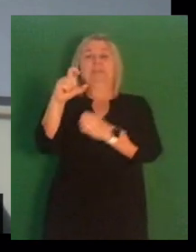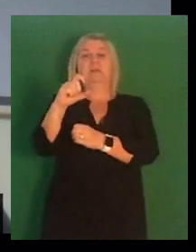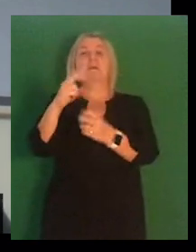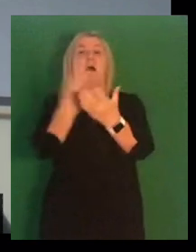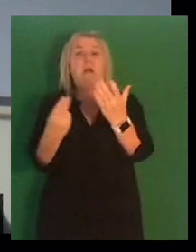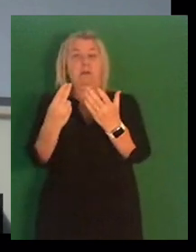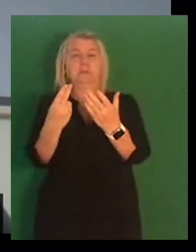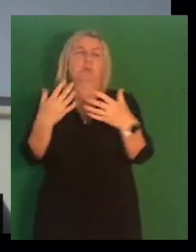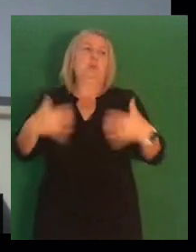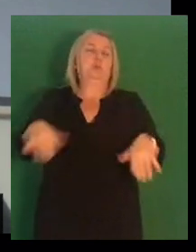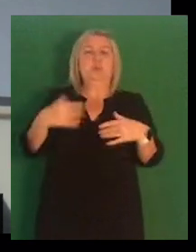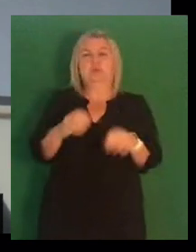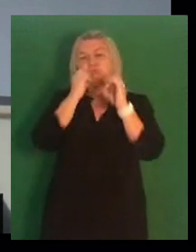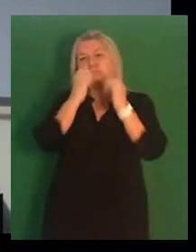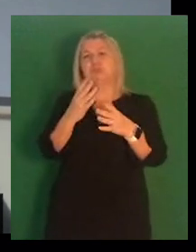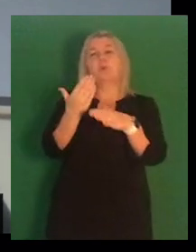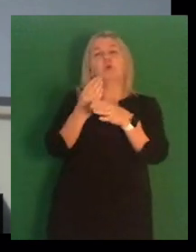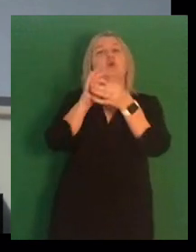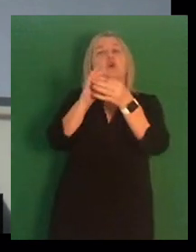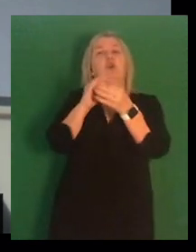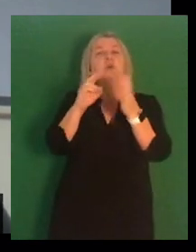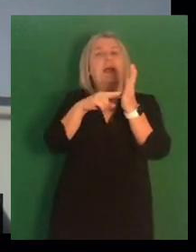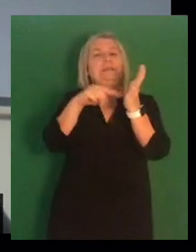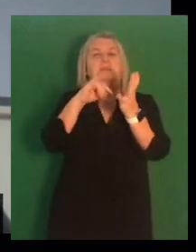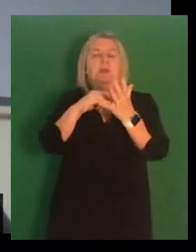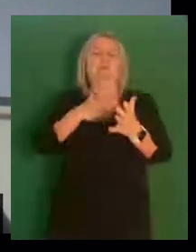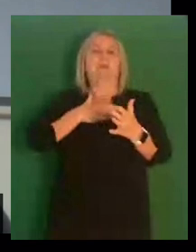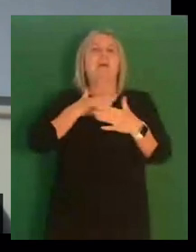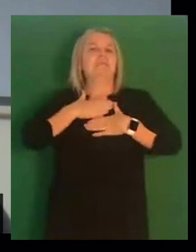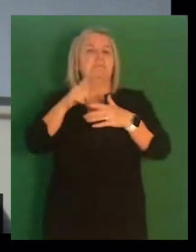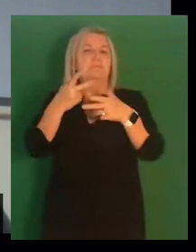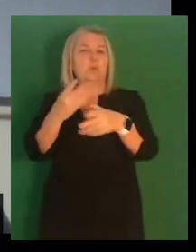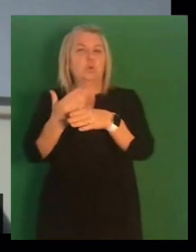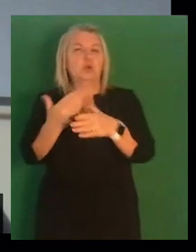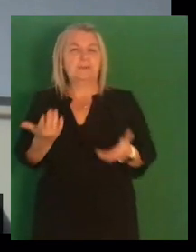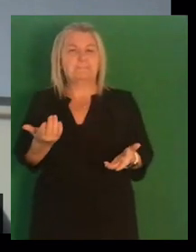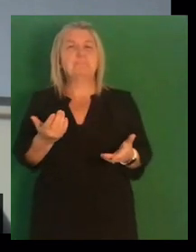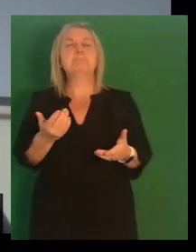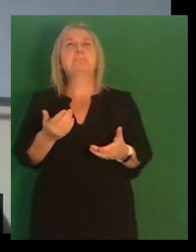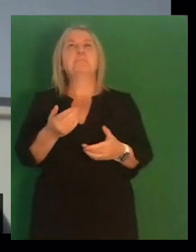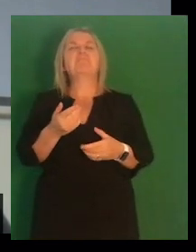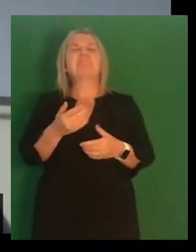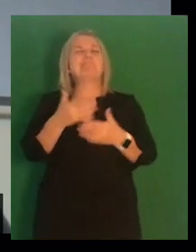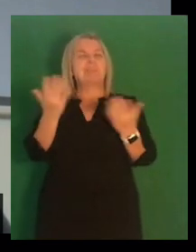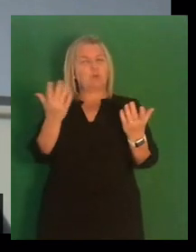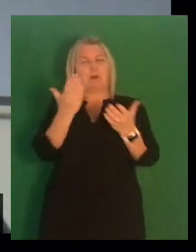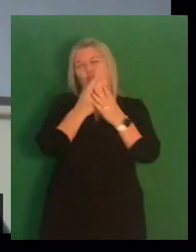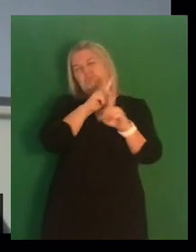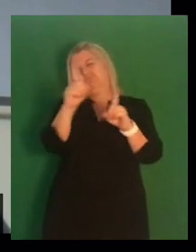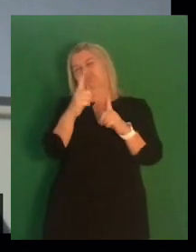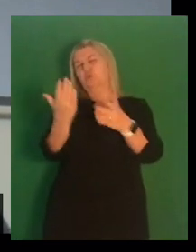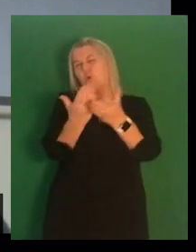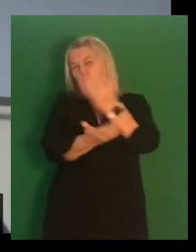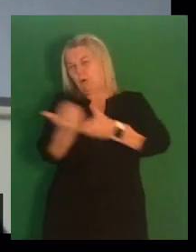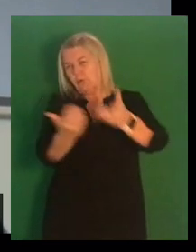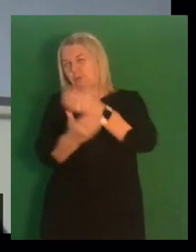new way of working for NTS, which I'm sure we'll talk a bit more about later on, about the kind of cross art form potential